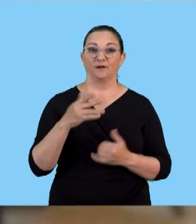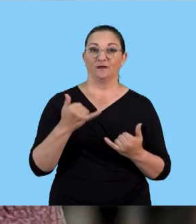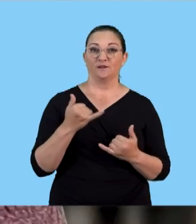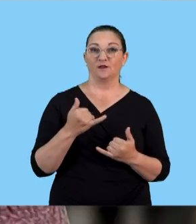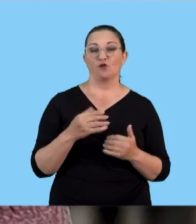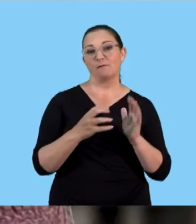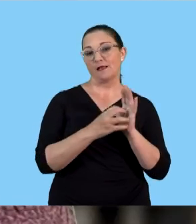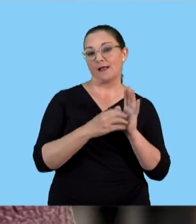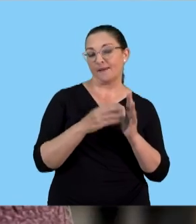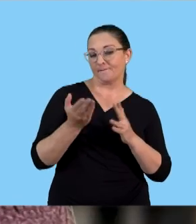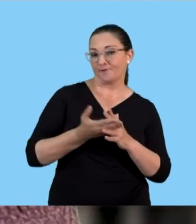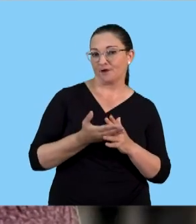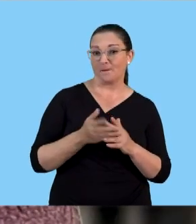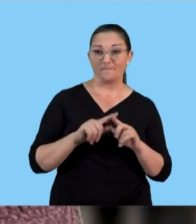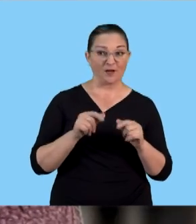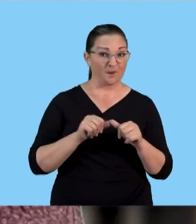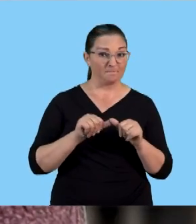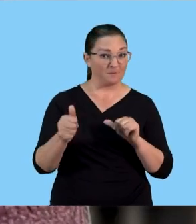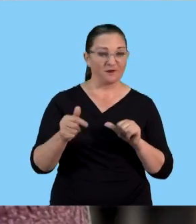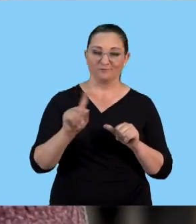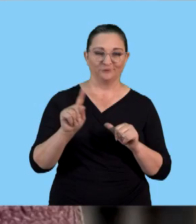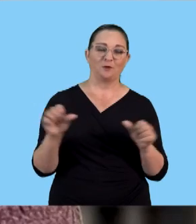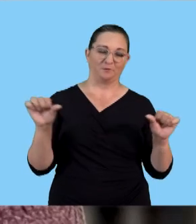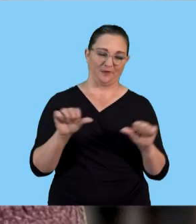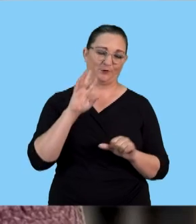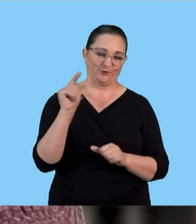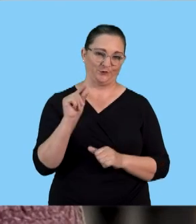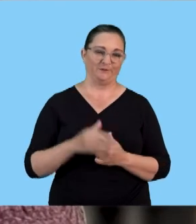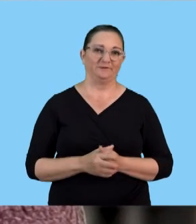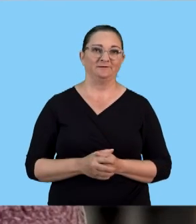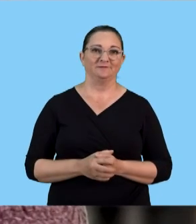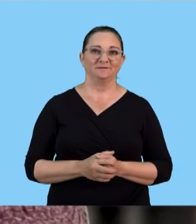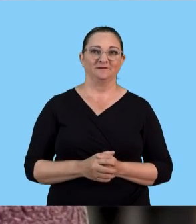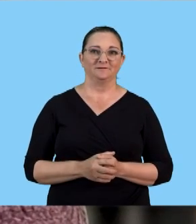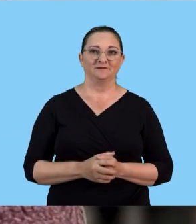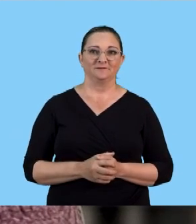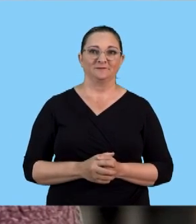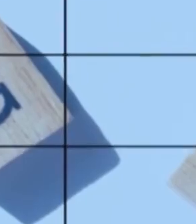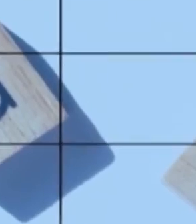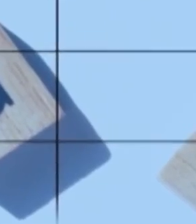tariff. All right, let us quickly go for an ad break. Don't go anywhere. We'll be right back.